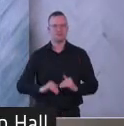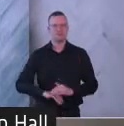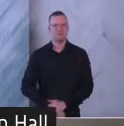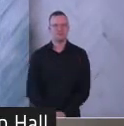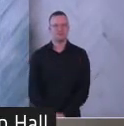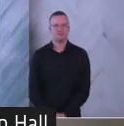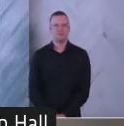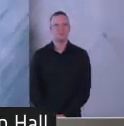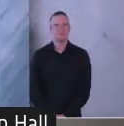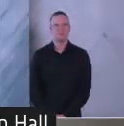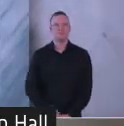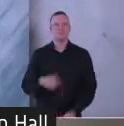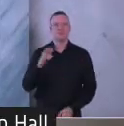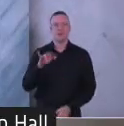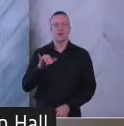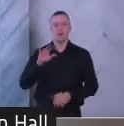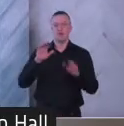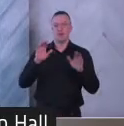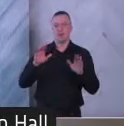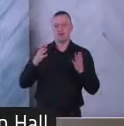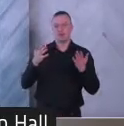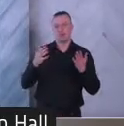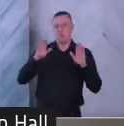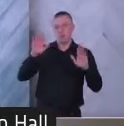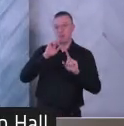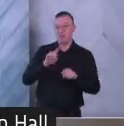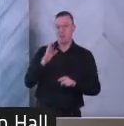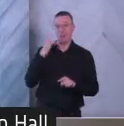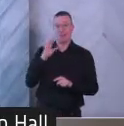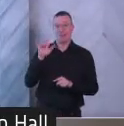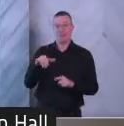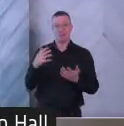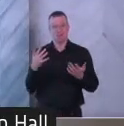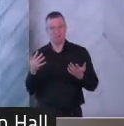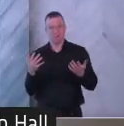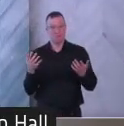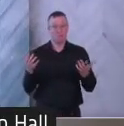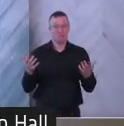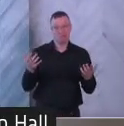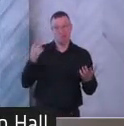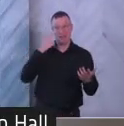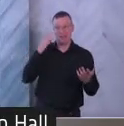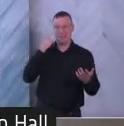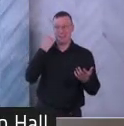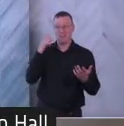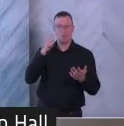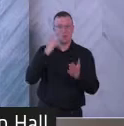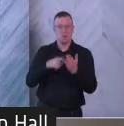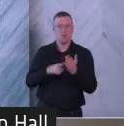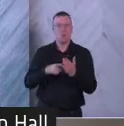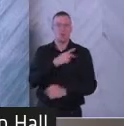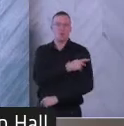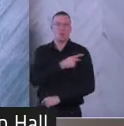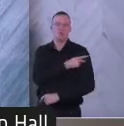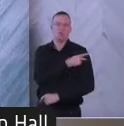you for that. That was an excellent answer because that pretty well, I think that we have to recognize it is a provincial